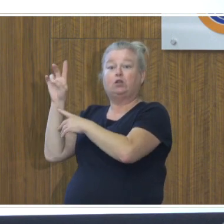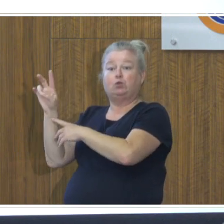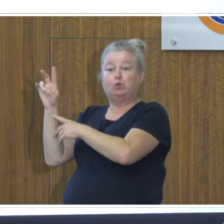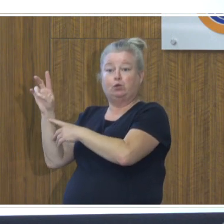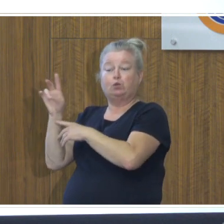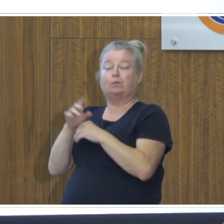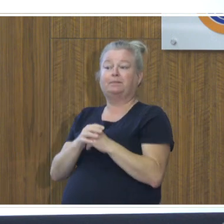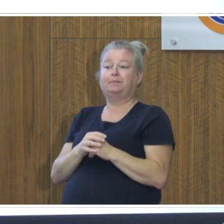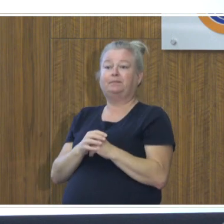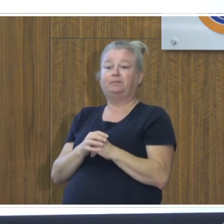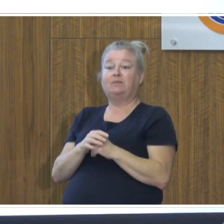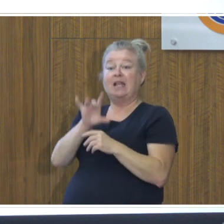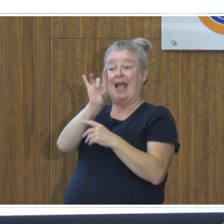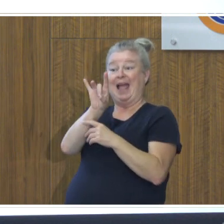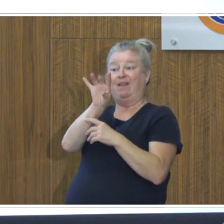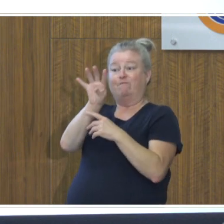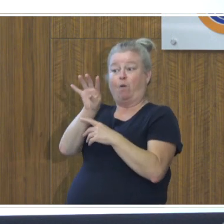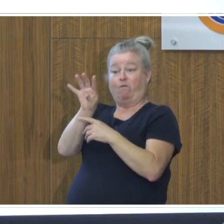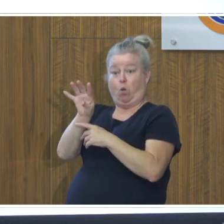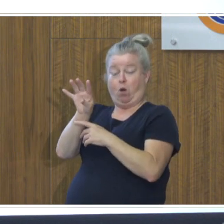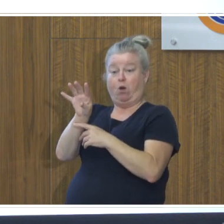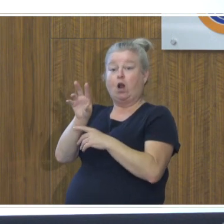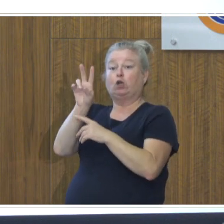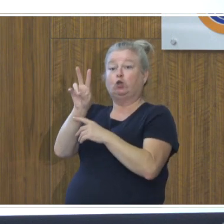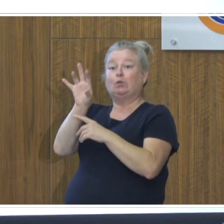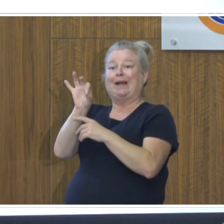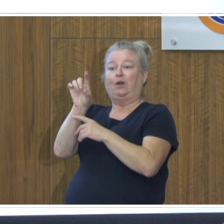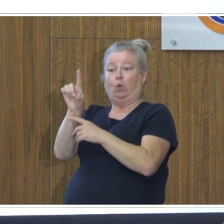5541122. Again,